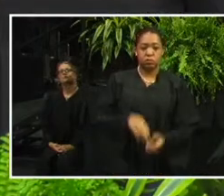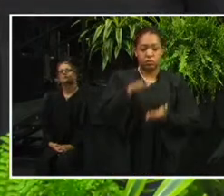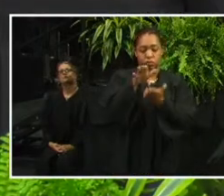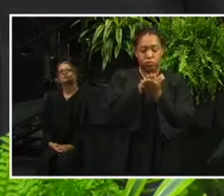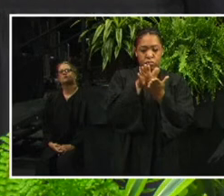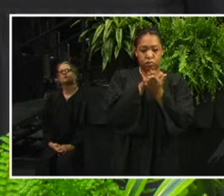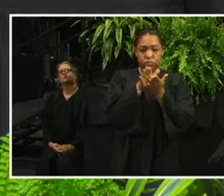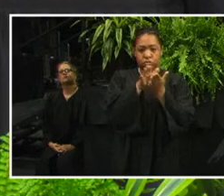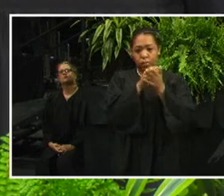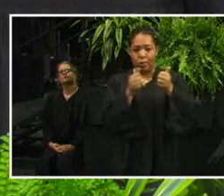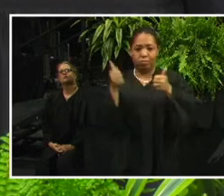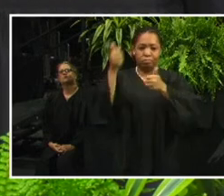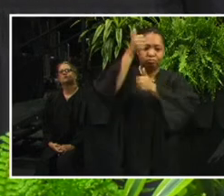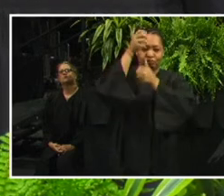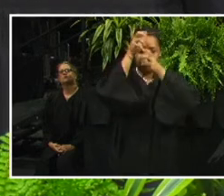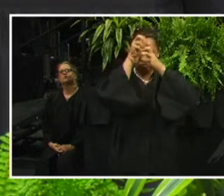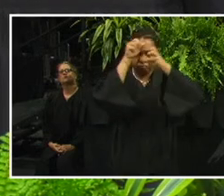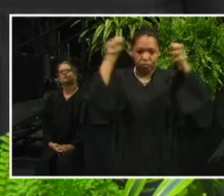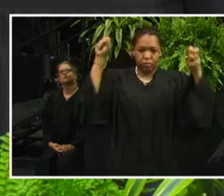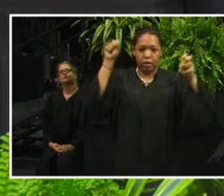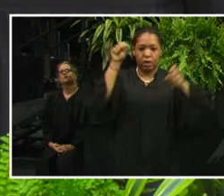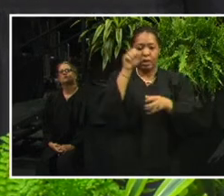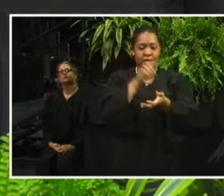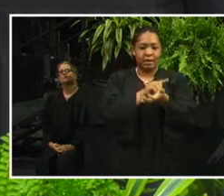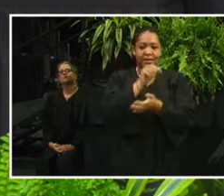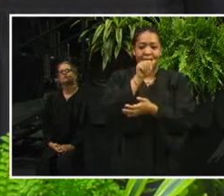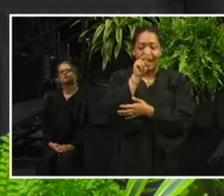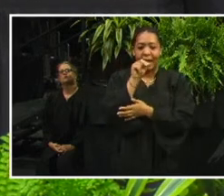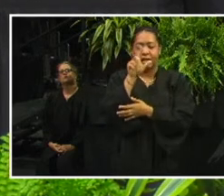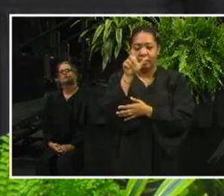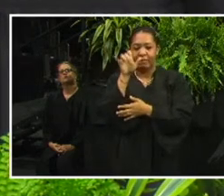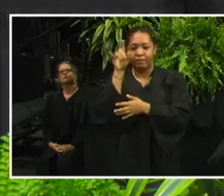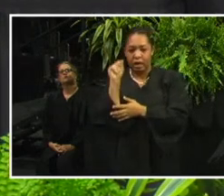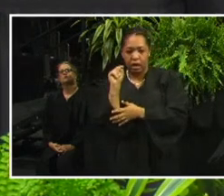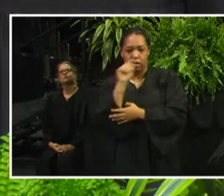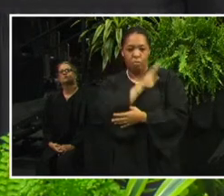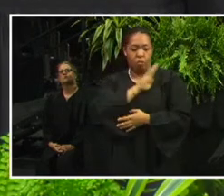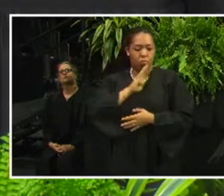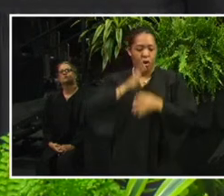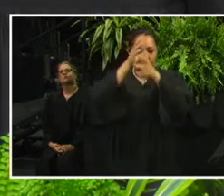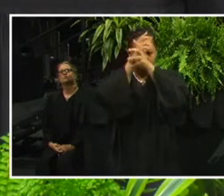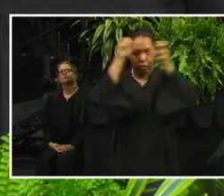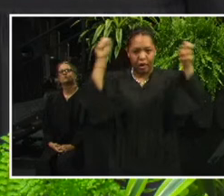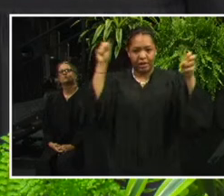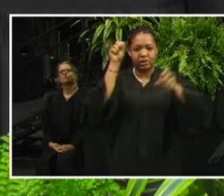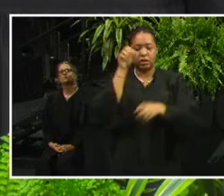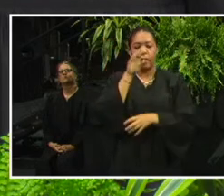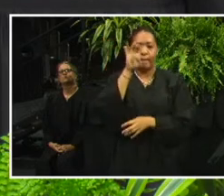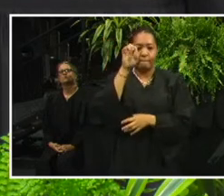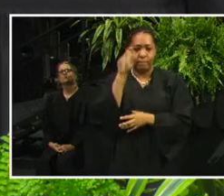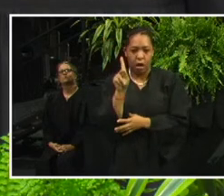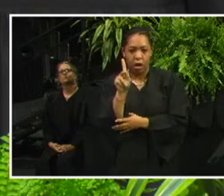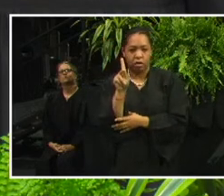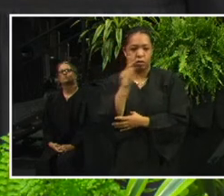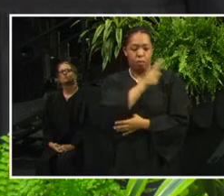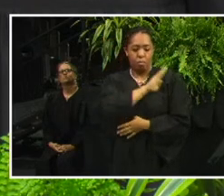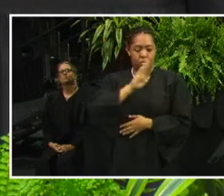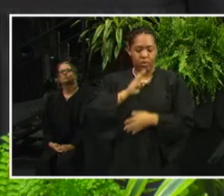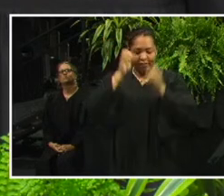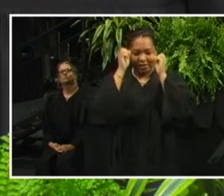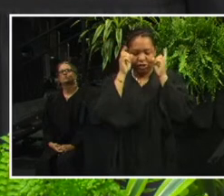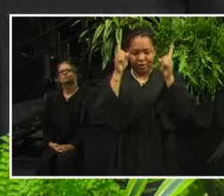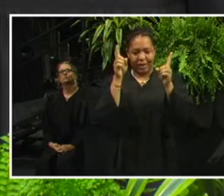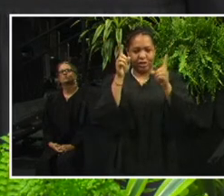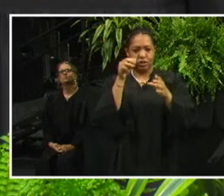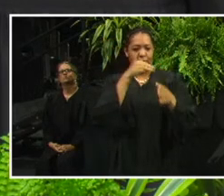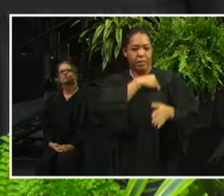Superintendent Dr. Ann Levette, Board of Education President Dr. Joseph Buck, and the members of the Board of Education, please allow us to